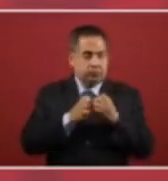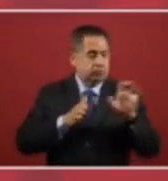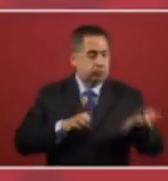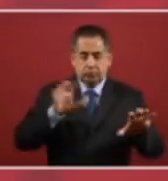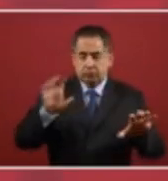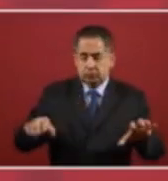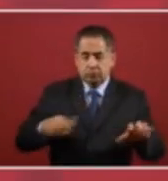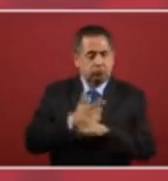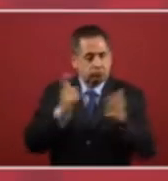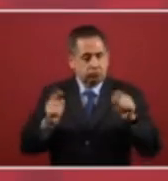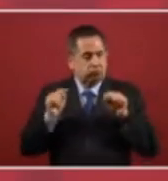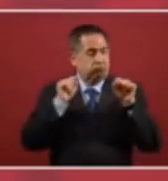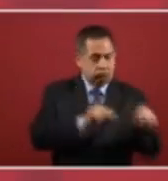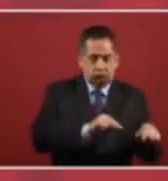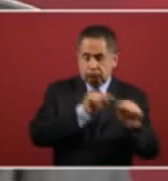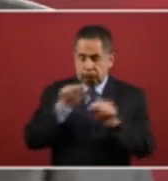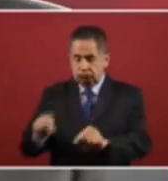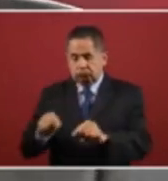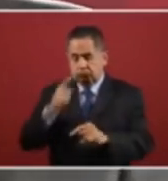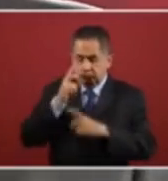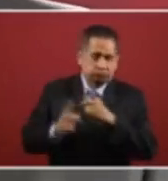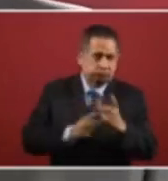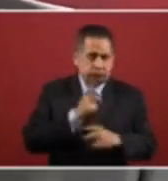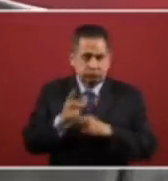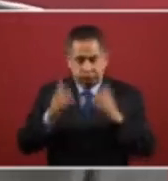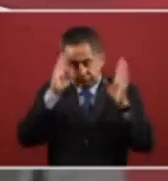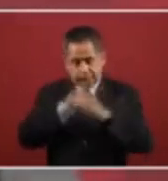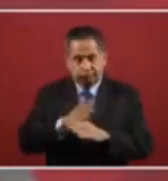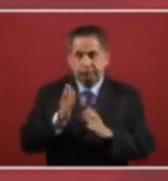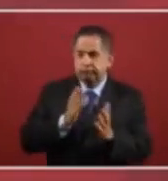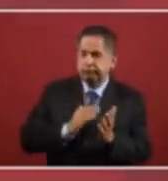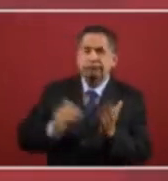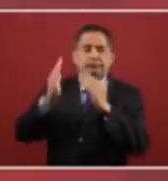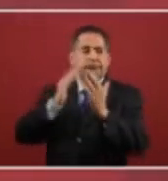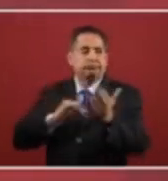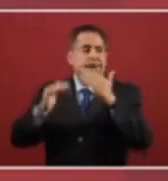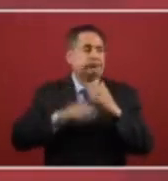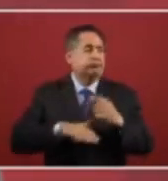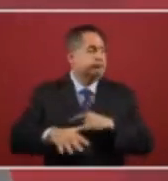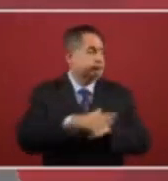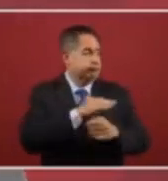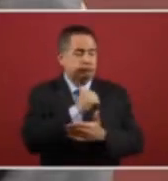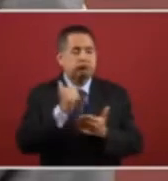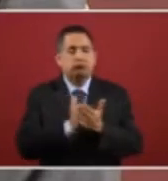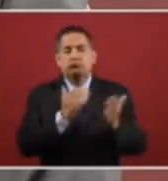Que tiene que ver también con el desarrollo urbano,